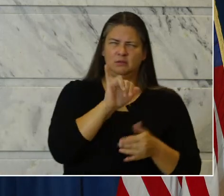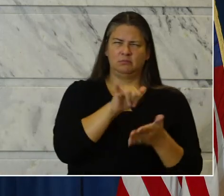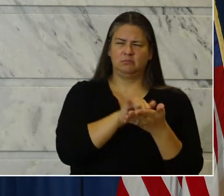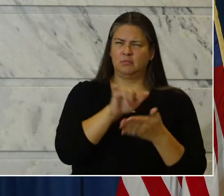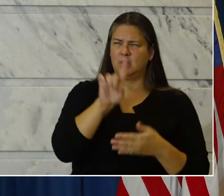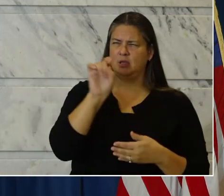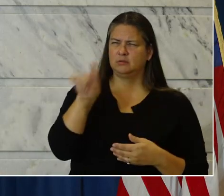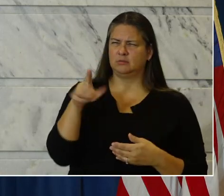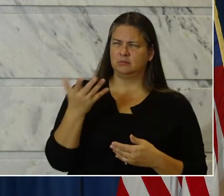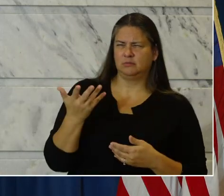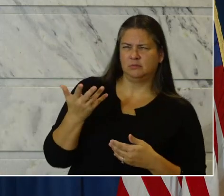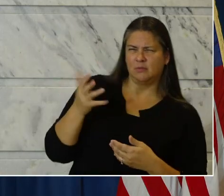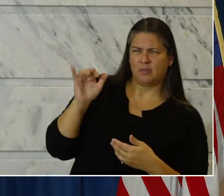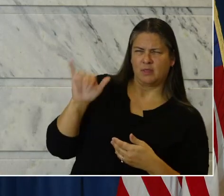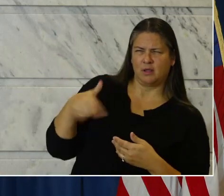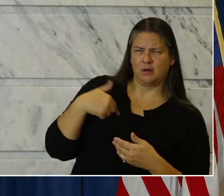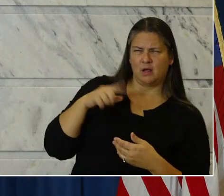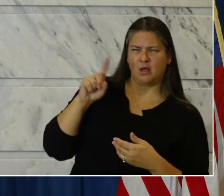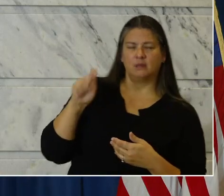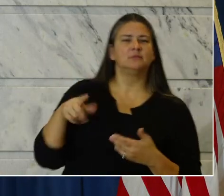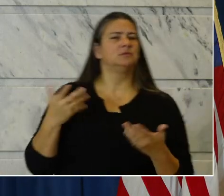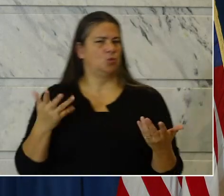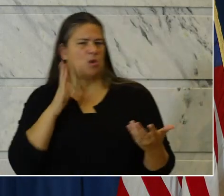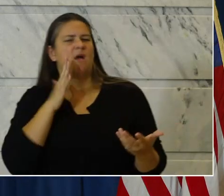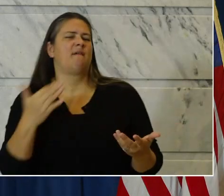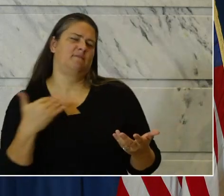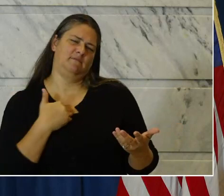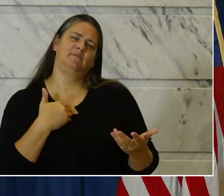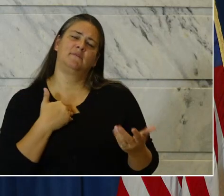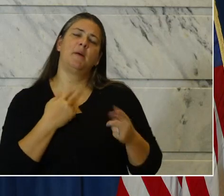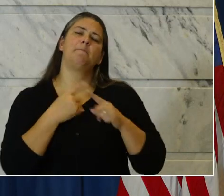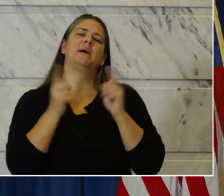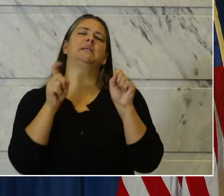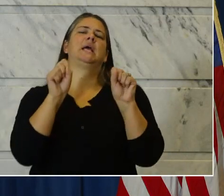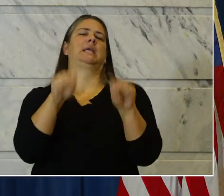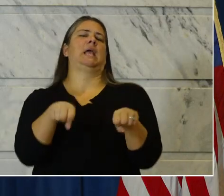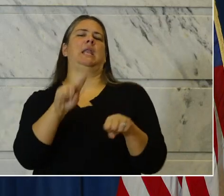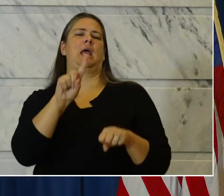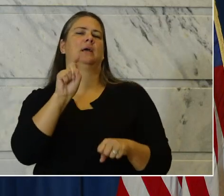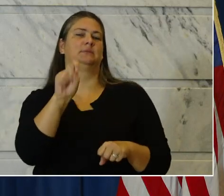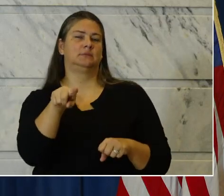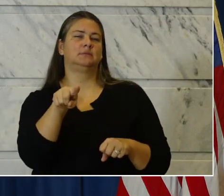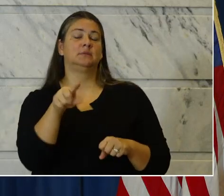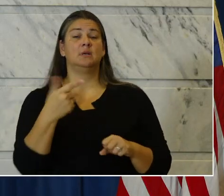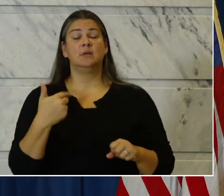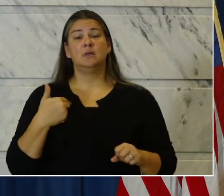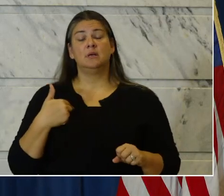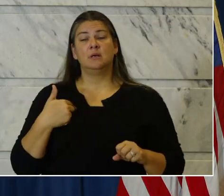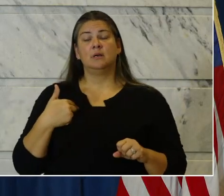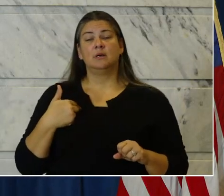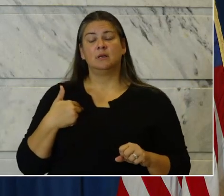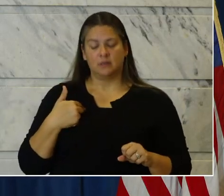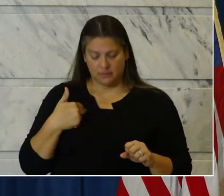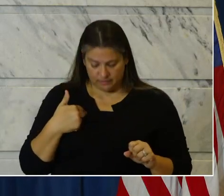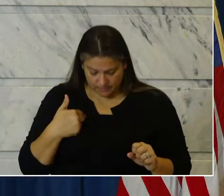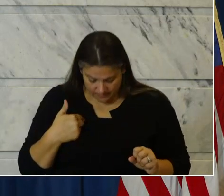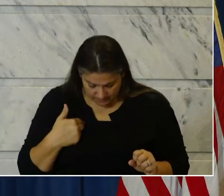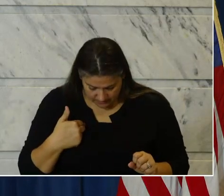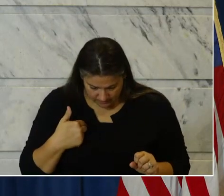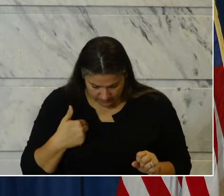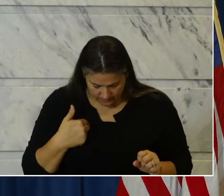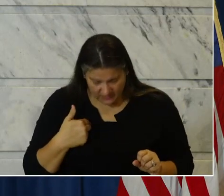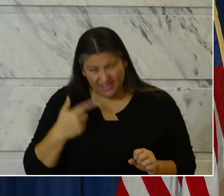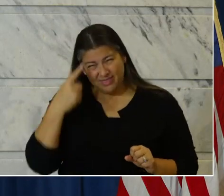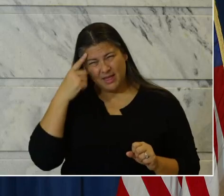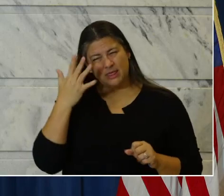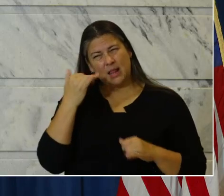But at least there is a basis to ask those questions. Now, and I think we saw these past